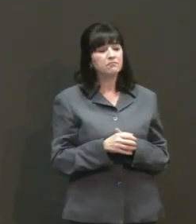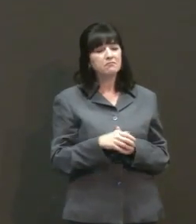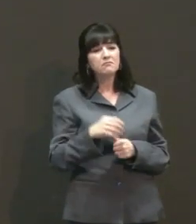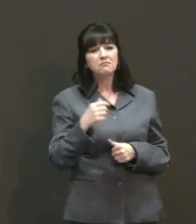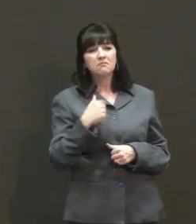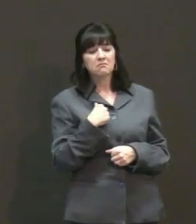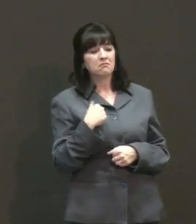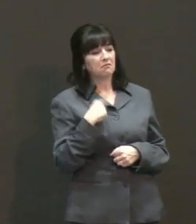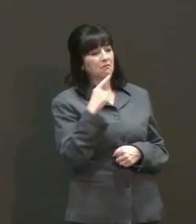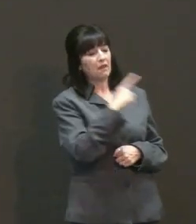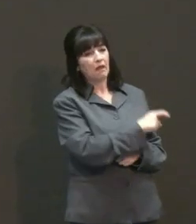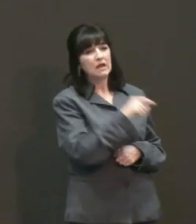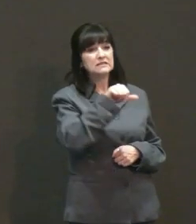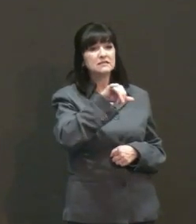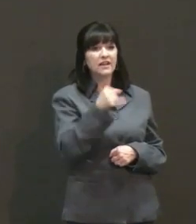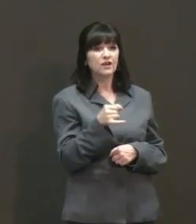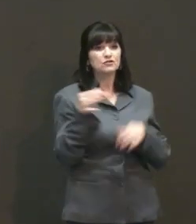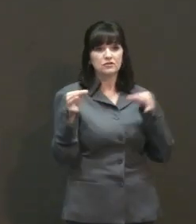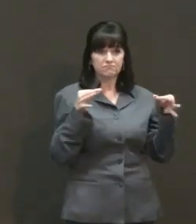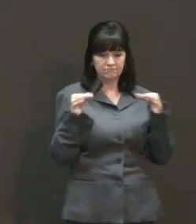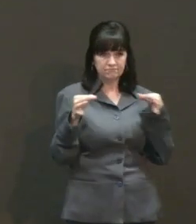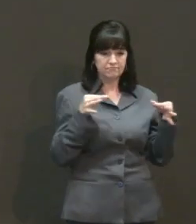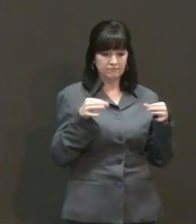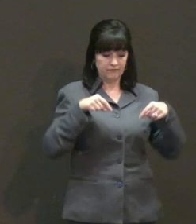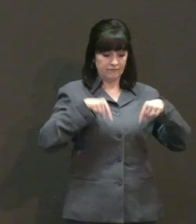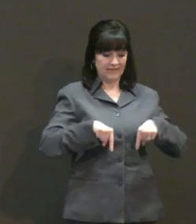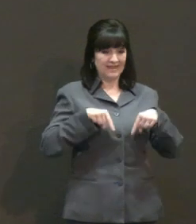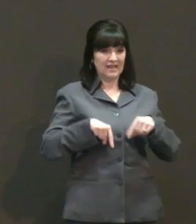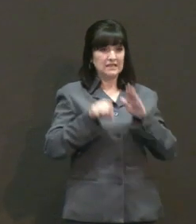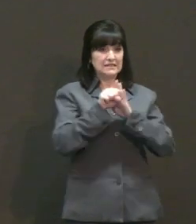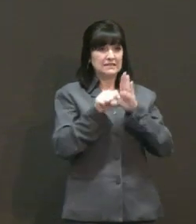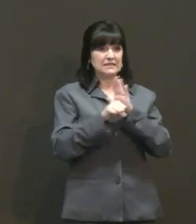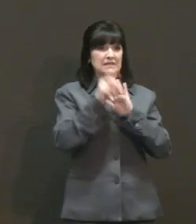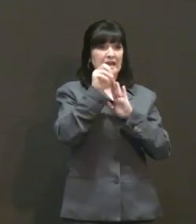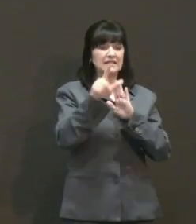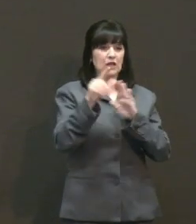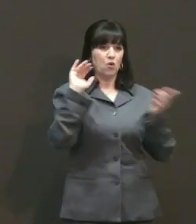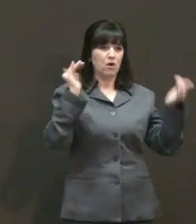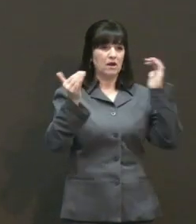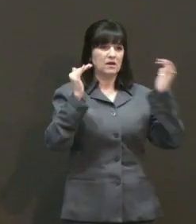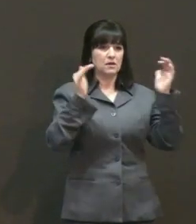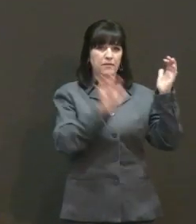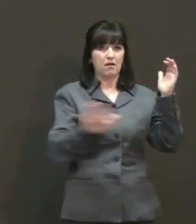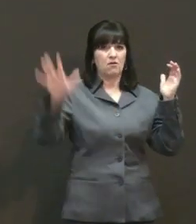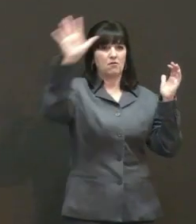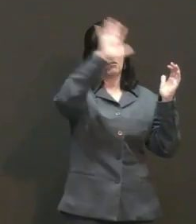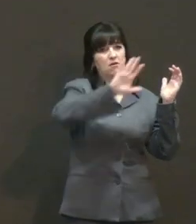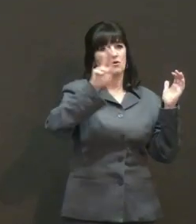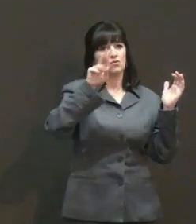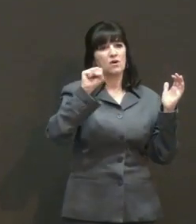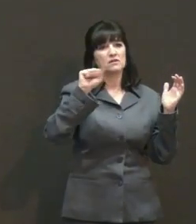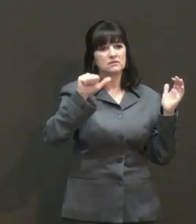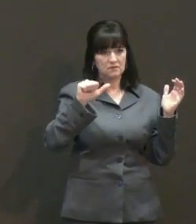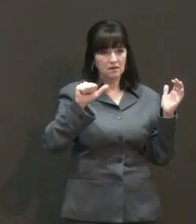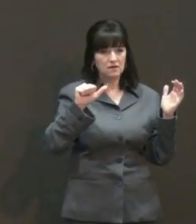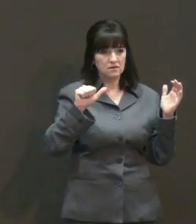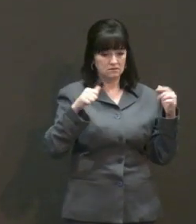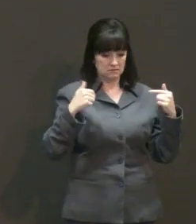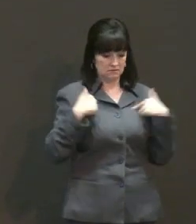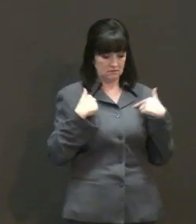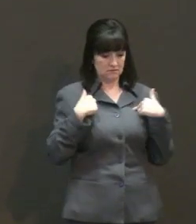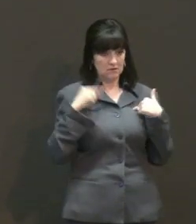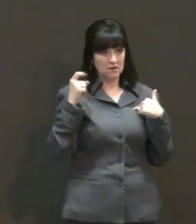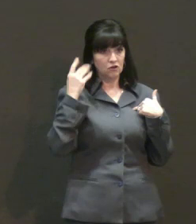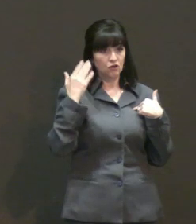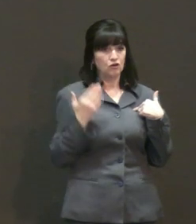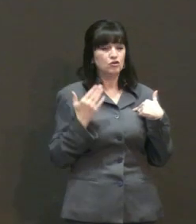put our state perspective in the context of the national perspective. And as governor, I participate in our, I